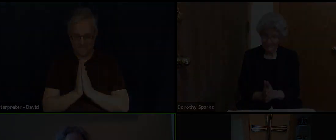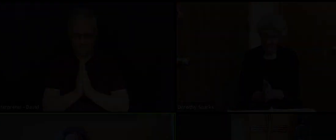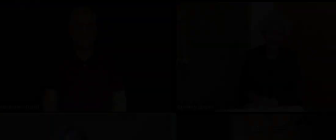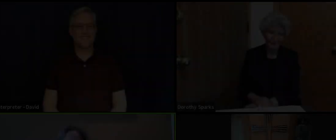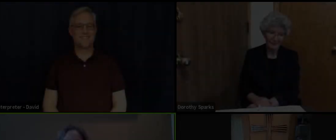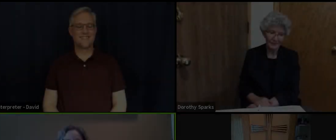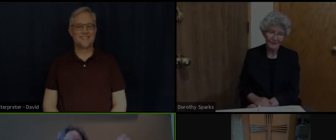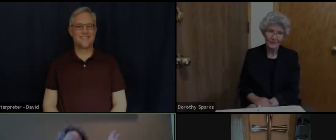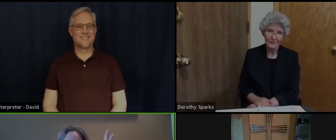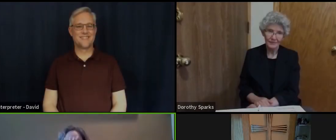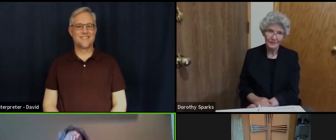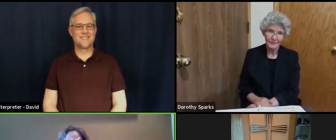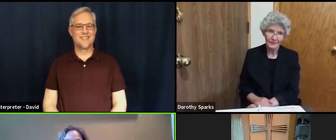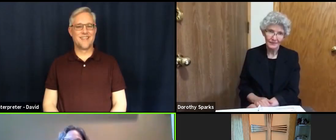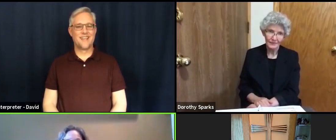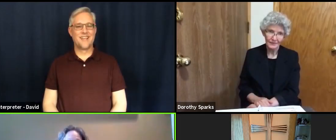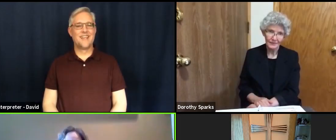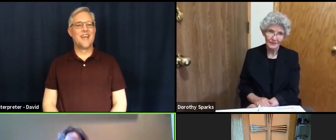Amen.